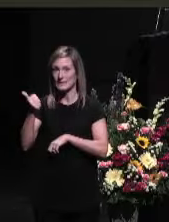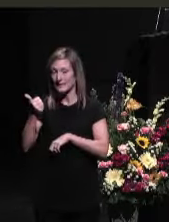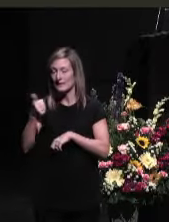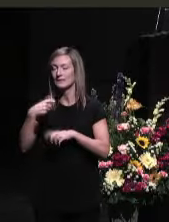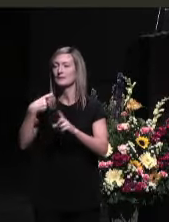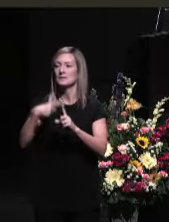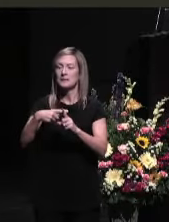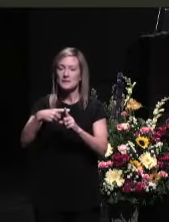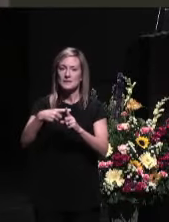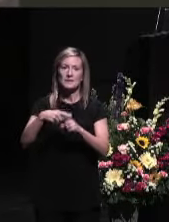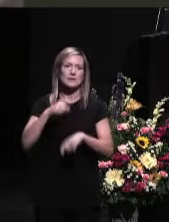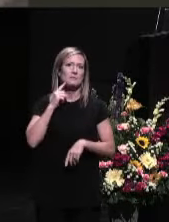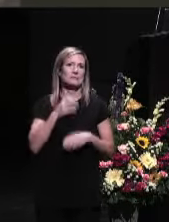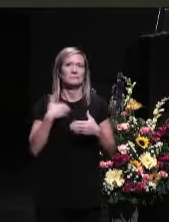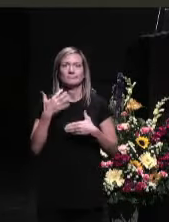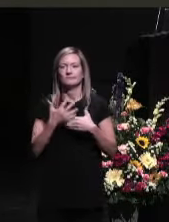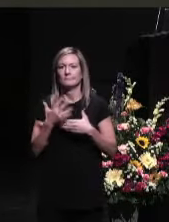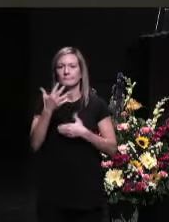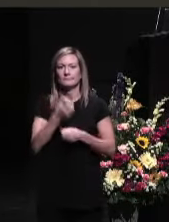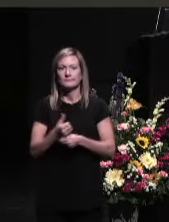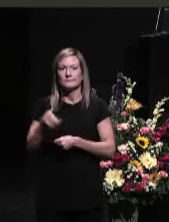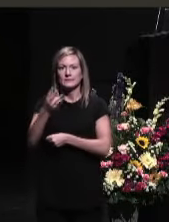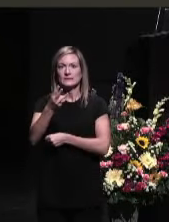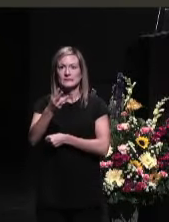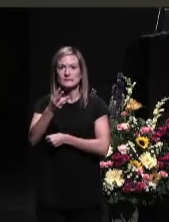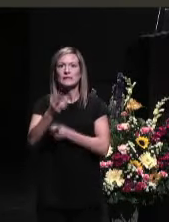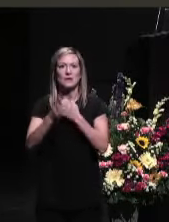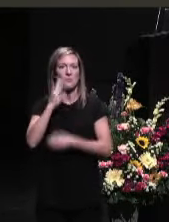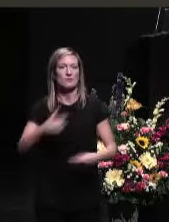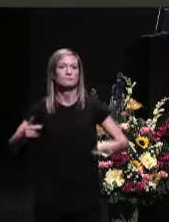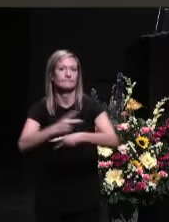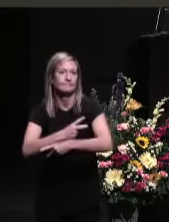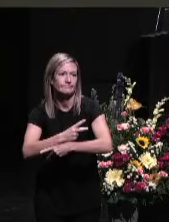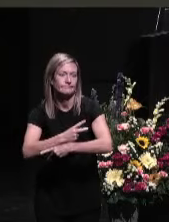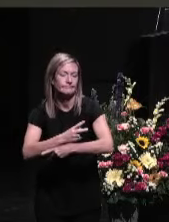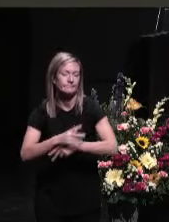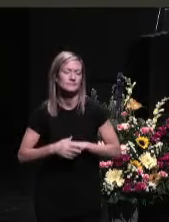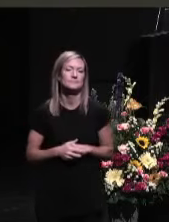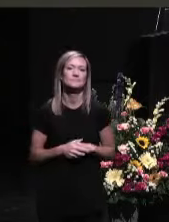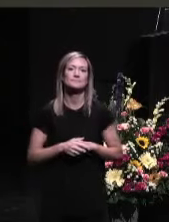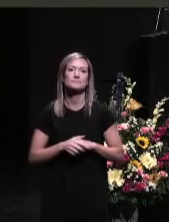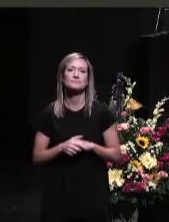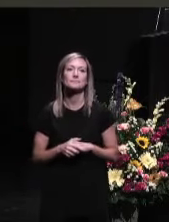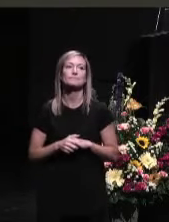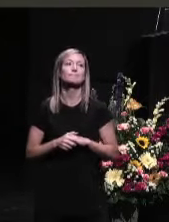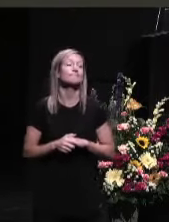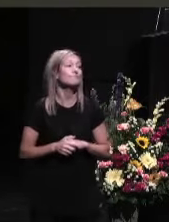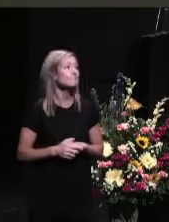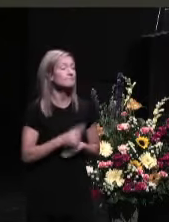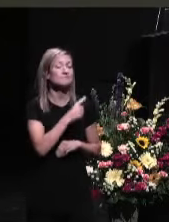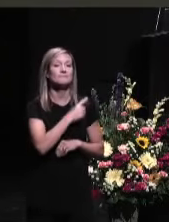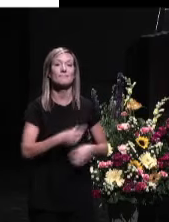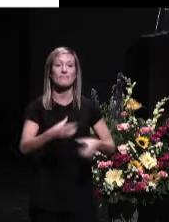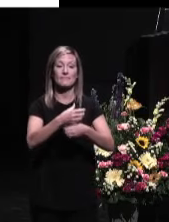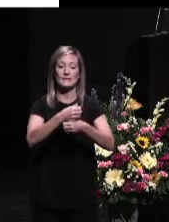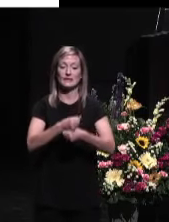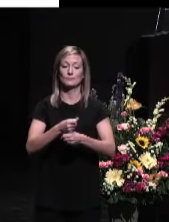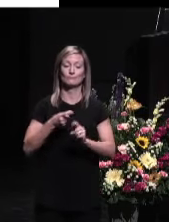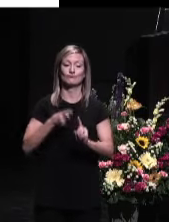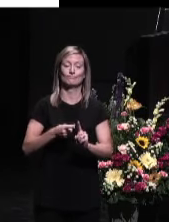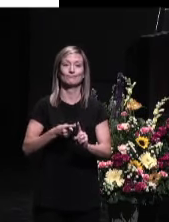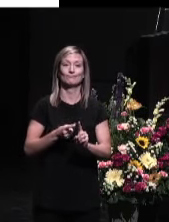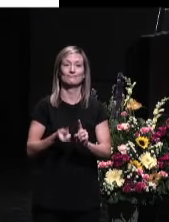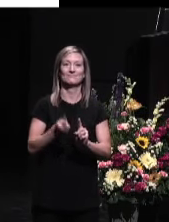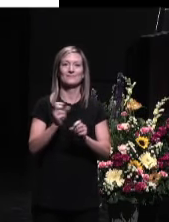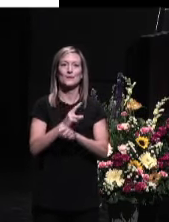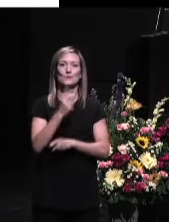significant cliff in another 5 or 6 years. So this is summarized and captured in a headline that came